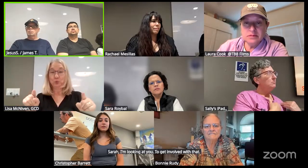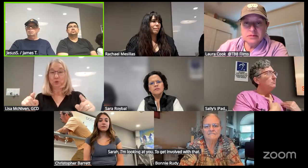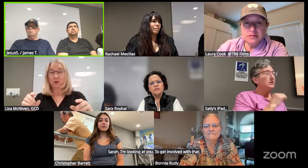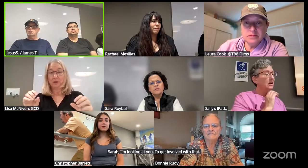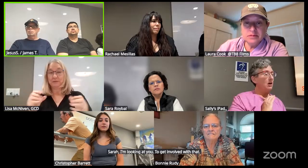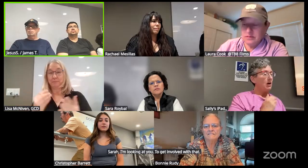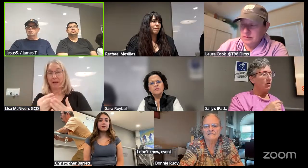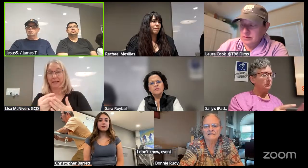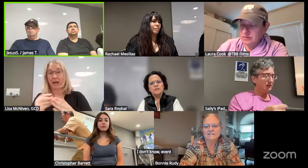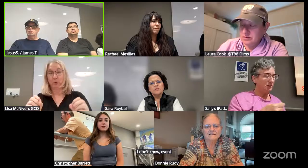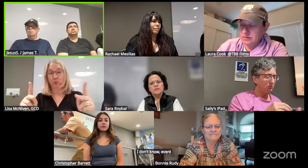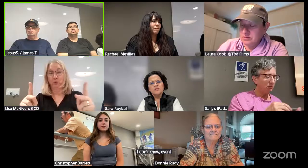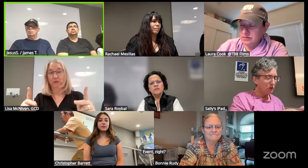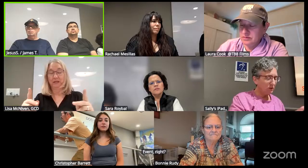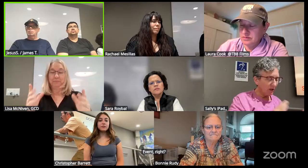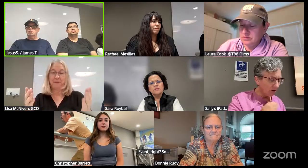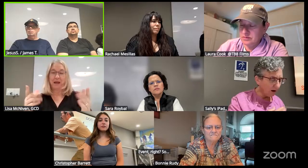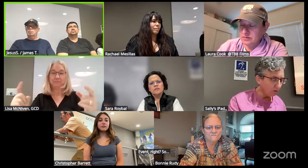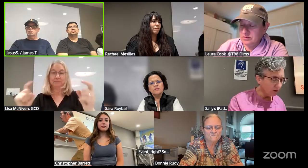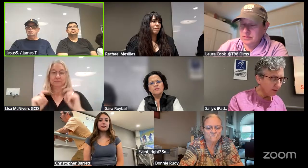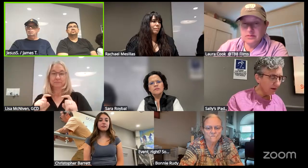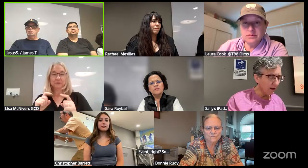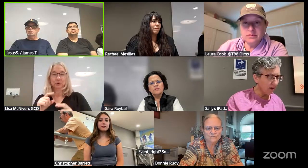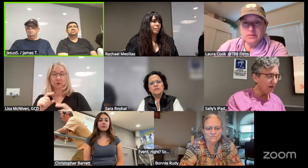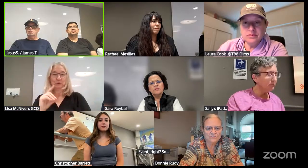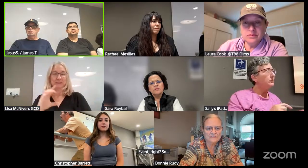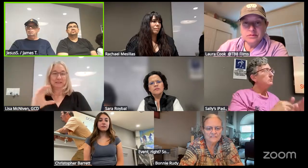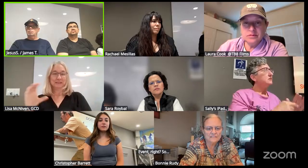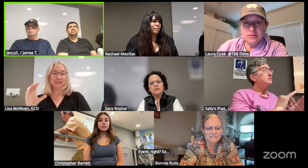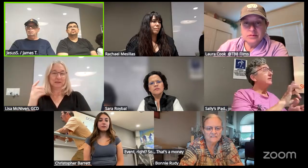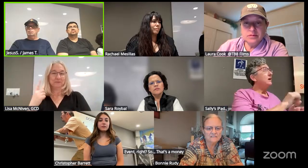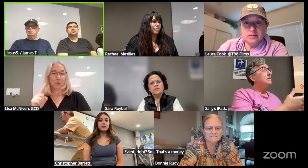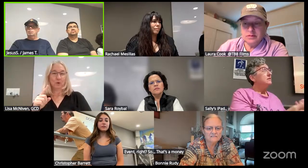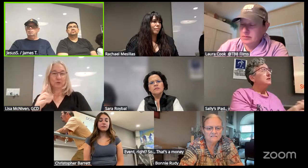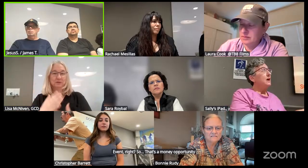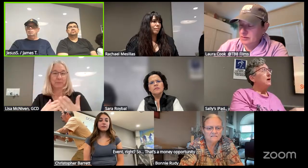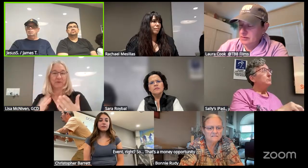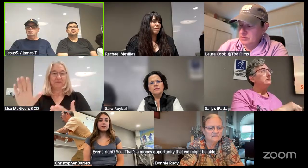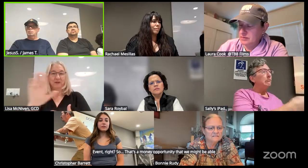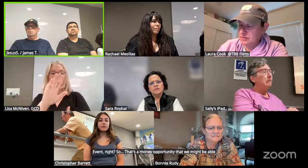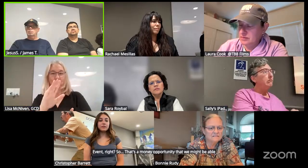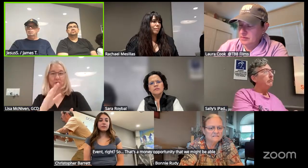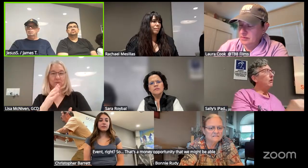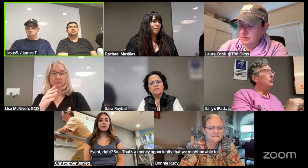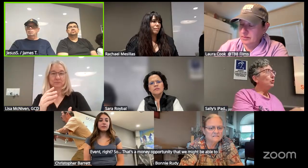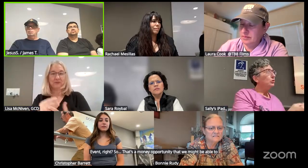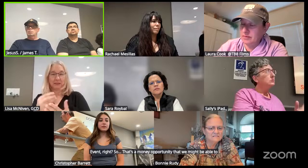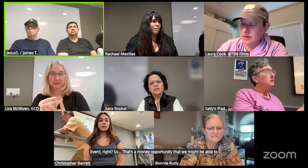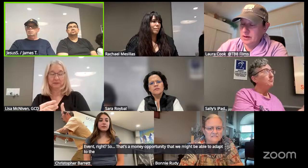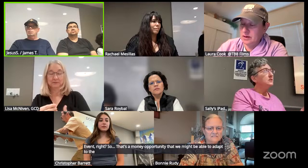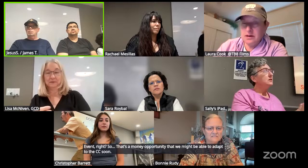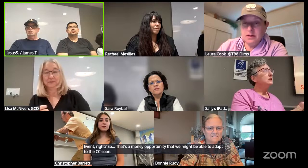event, right? So it's a money opportunity that we might be able to get back to the DCC.